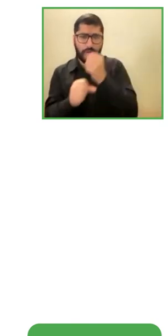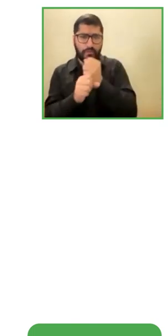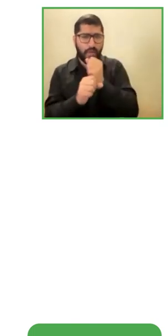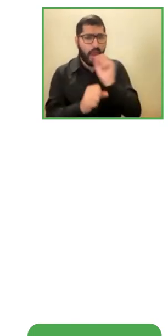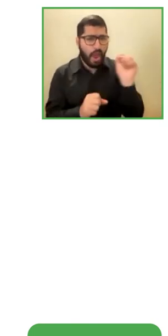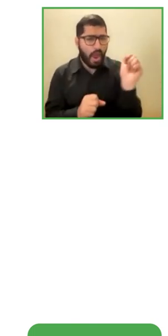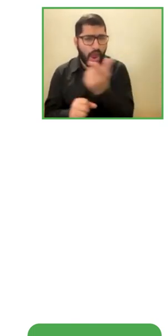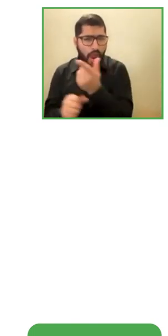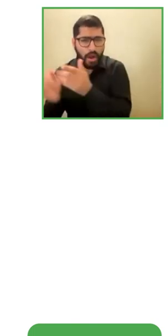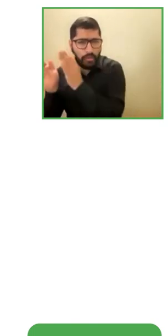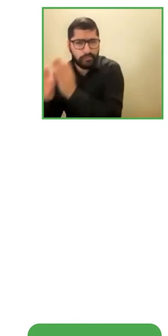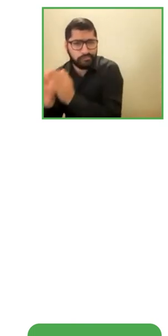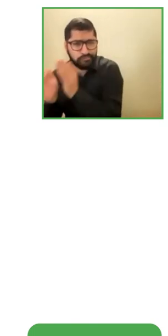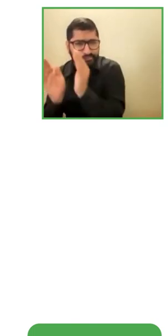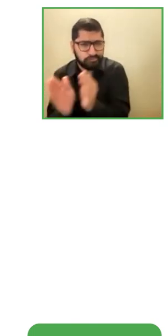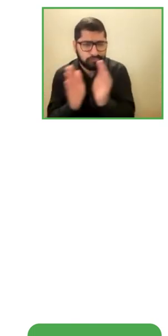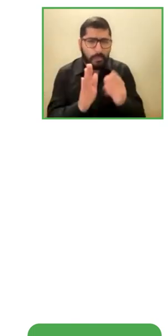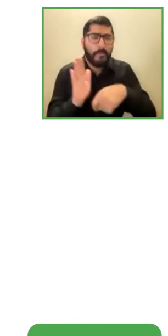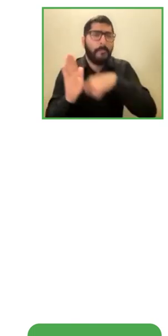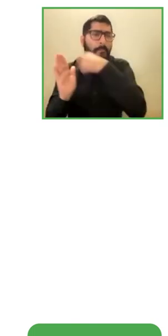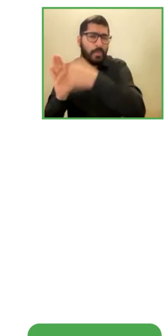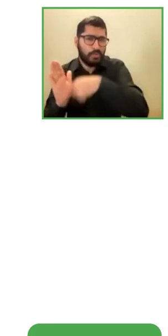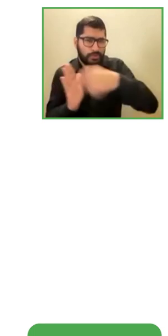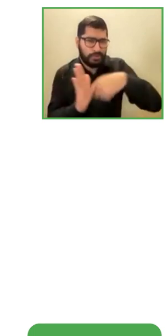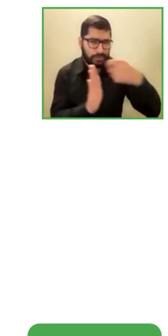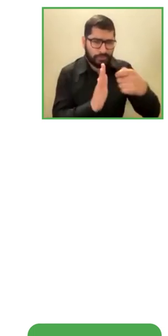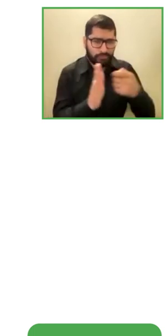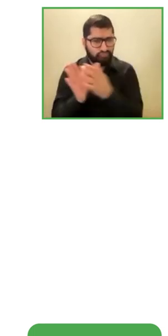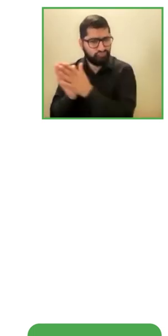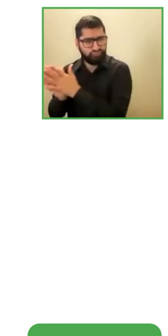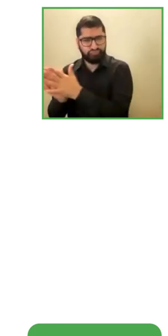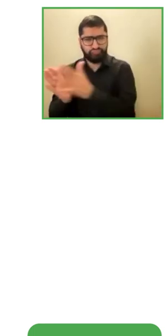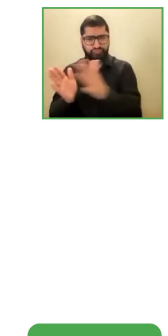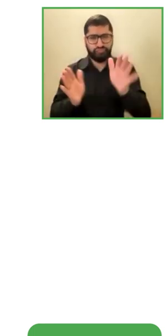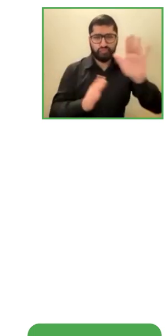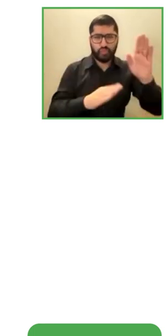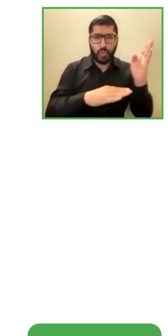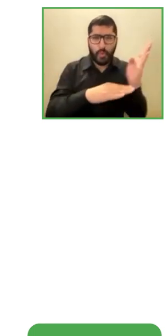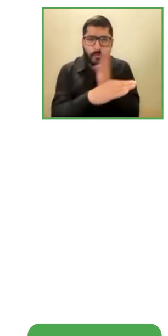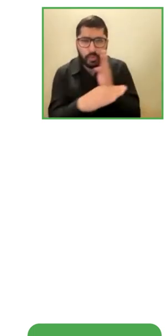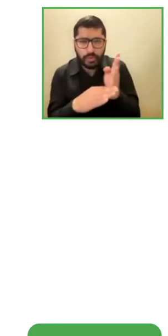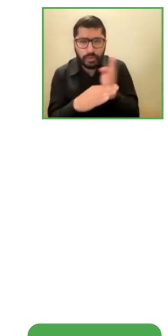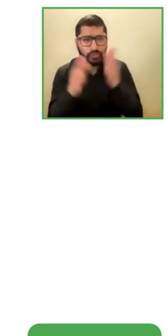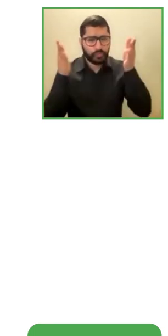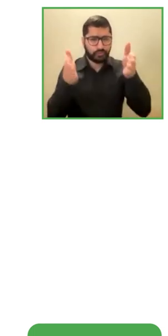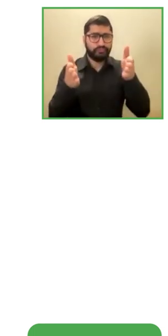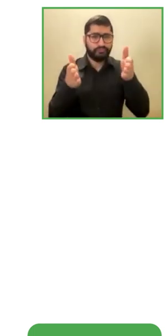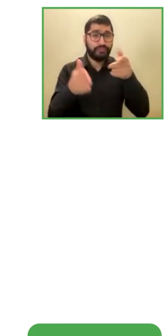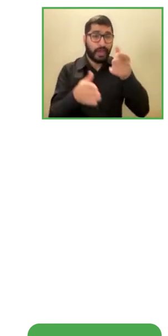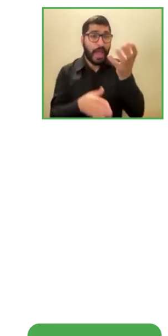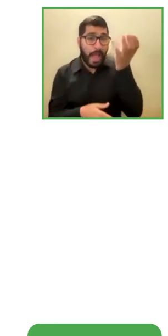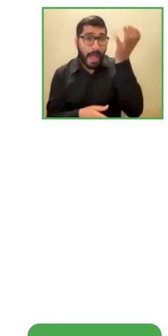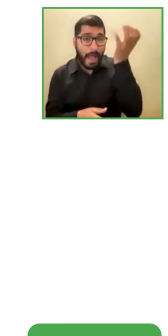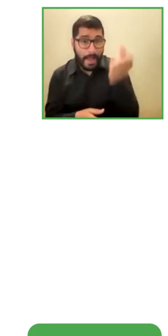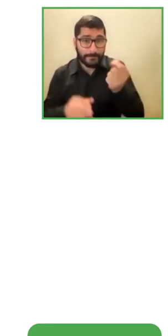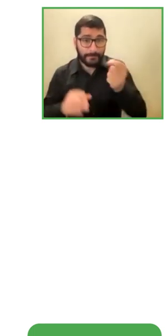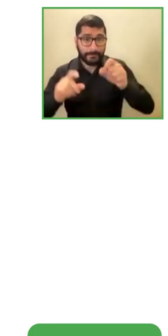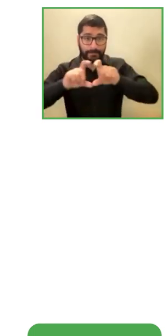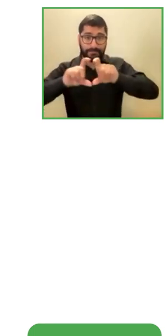So the very famous slogans like nothing for us without us. We